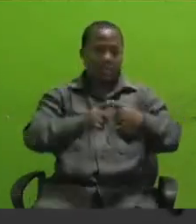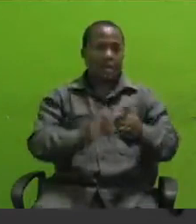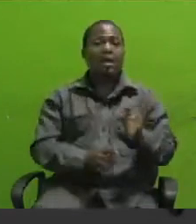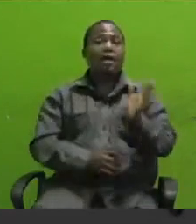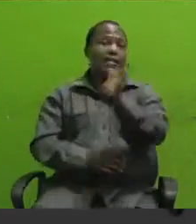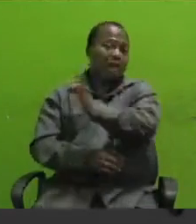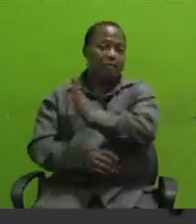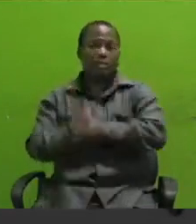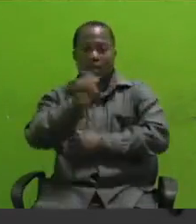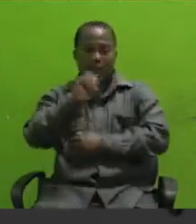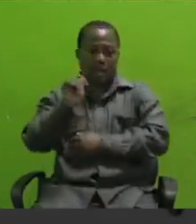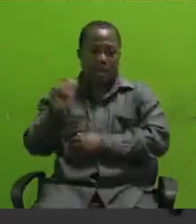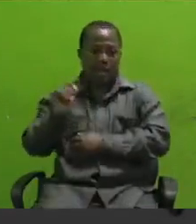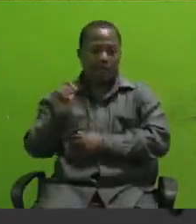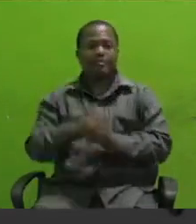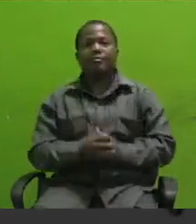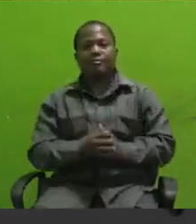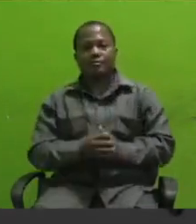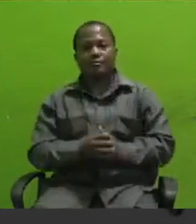on the left column, write